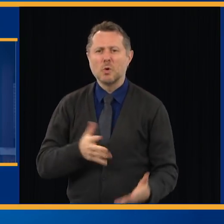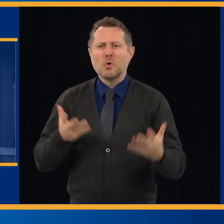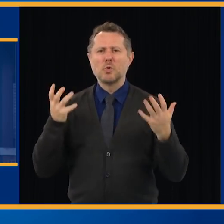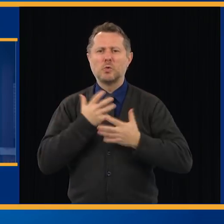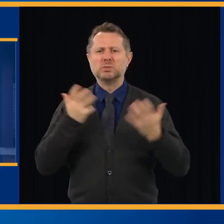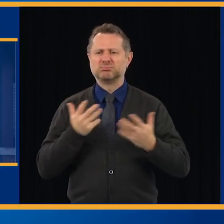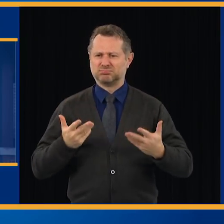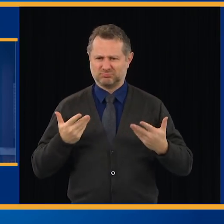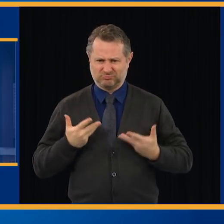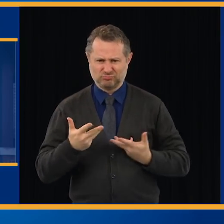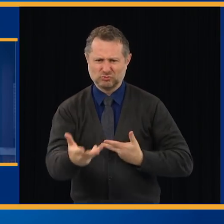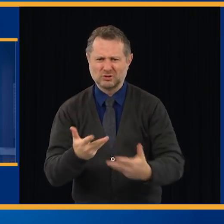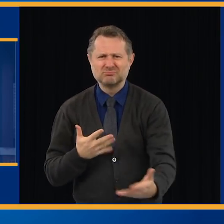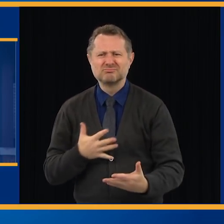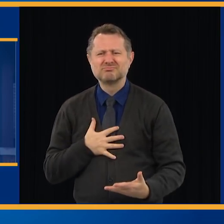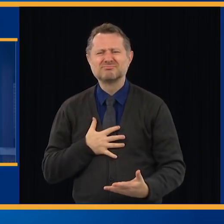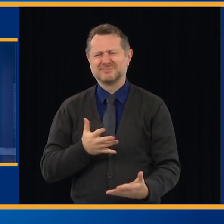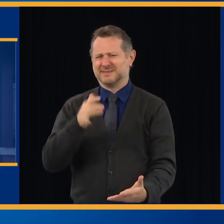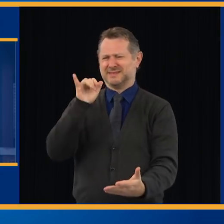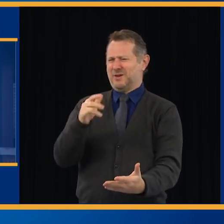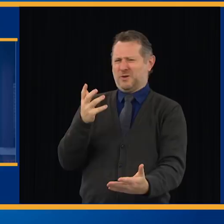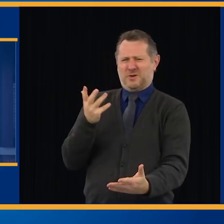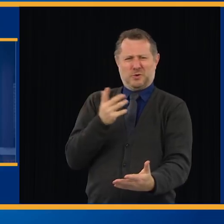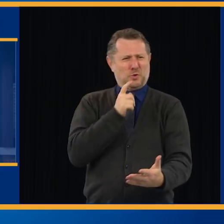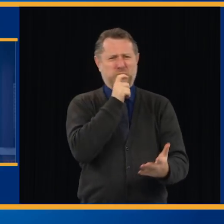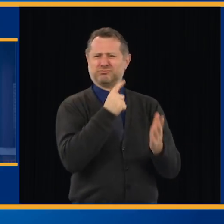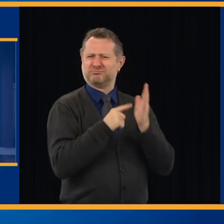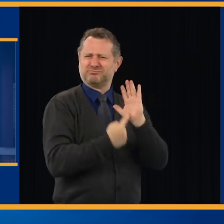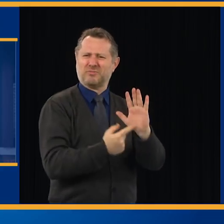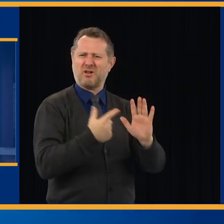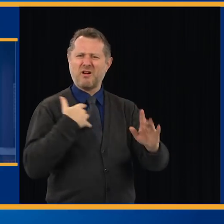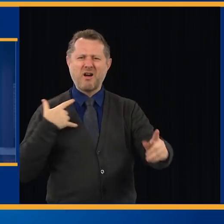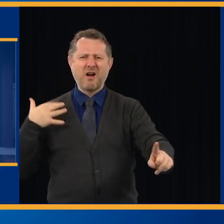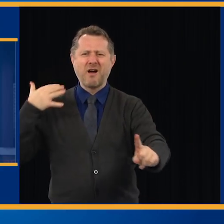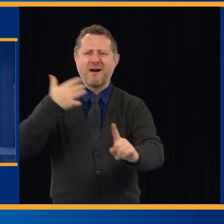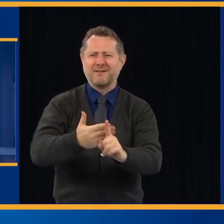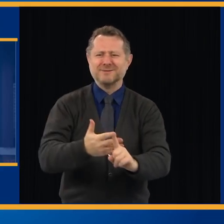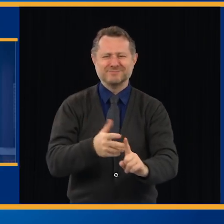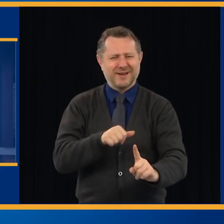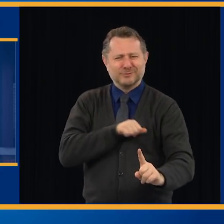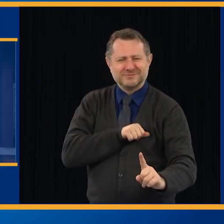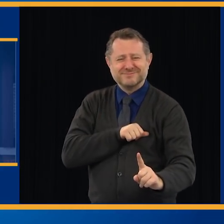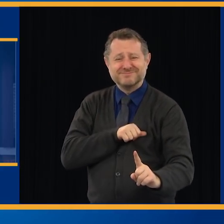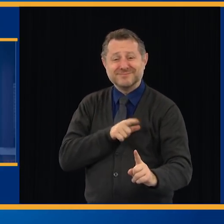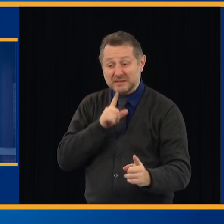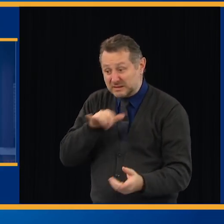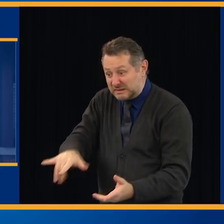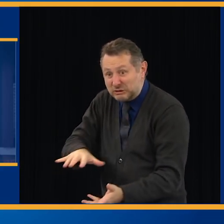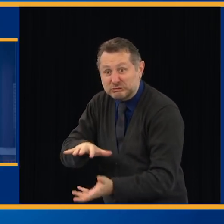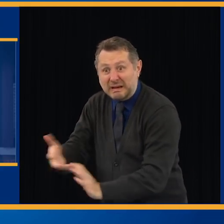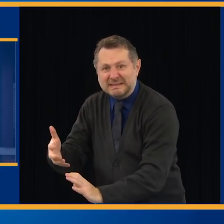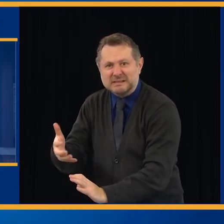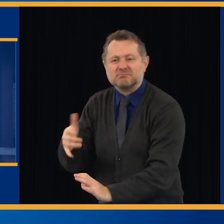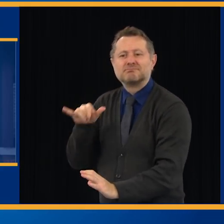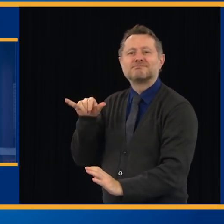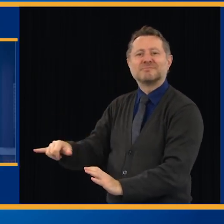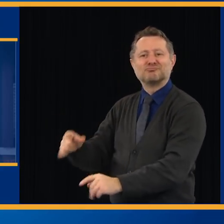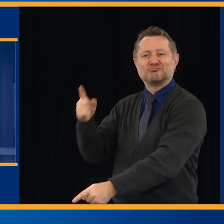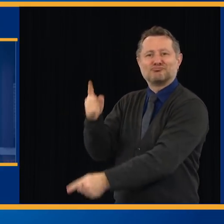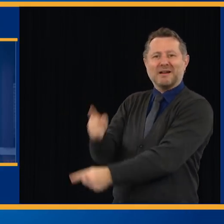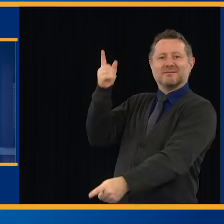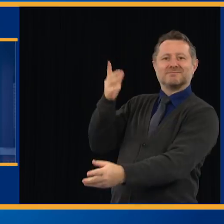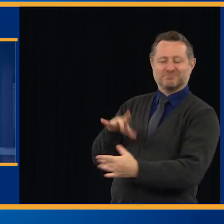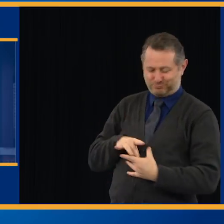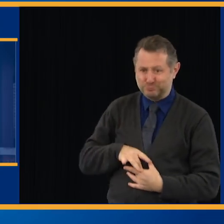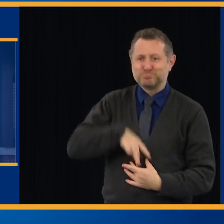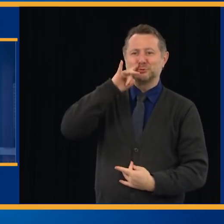who we have shown ourselves to be in the middle of this crisis. The crisis brings out the best